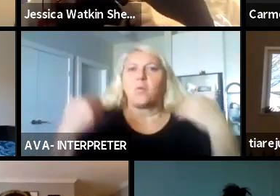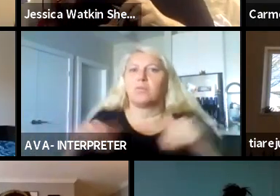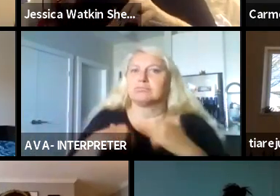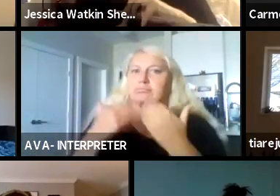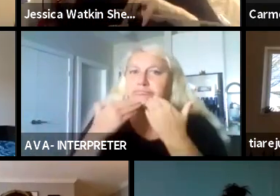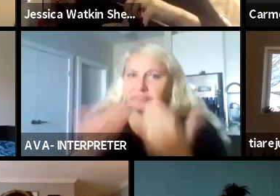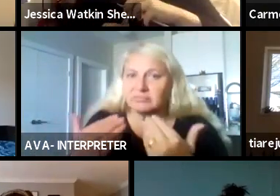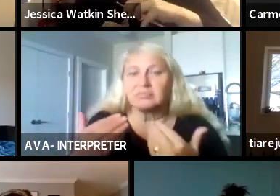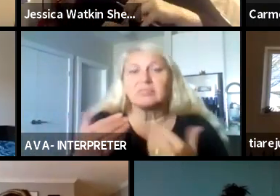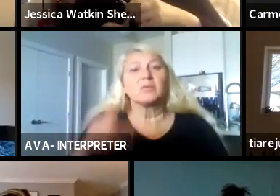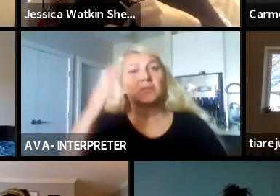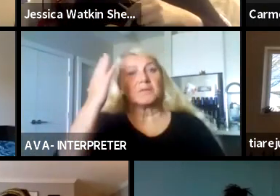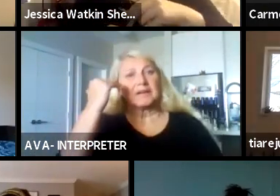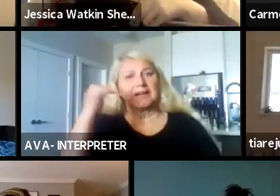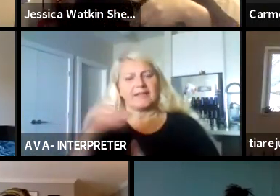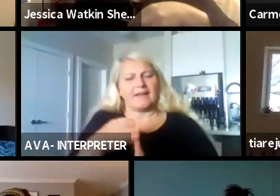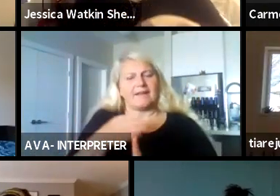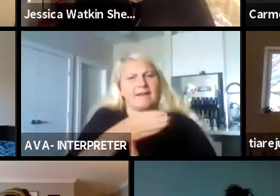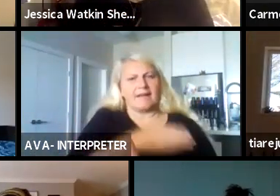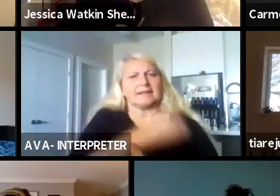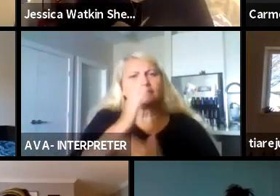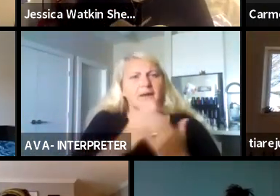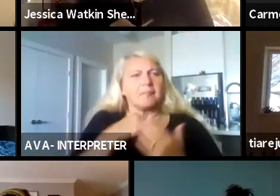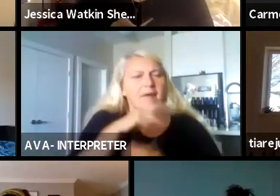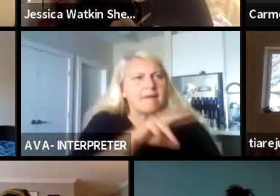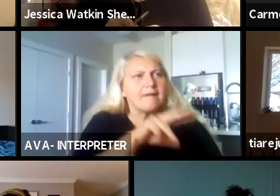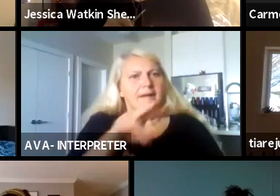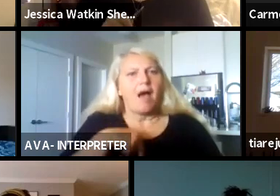stuff I'm going to just be looking back over again and again.